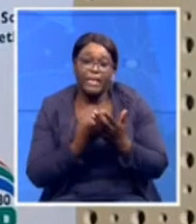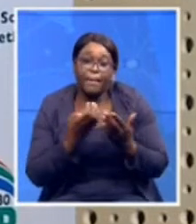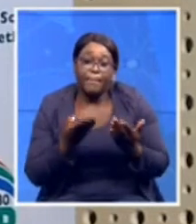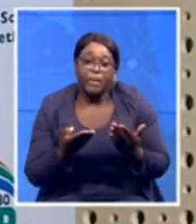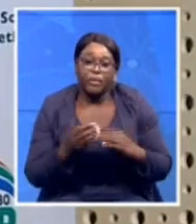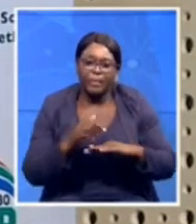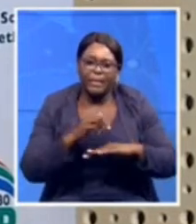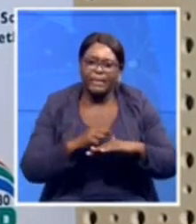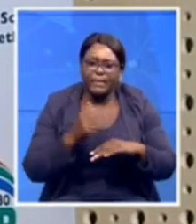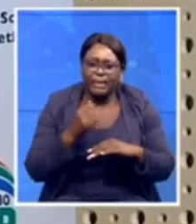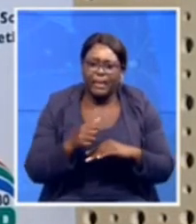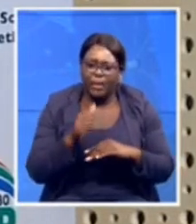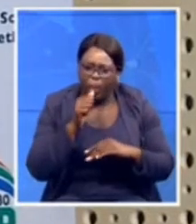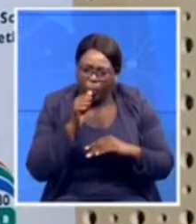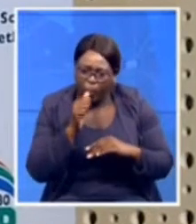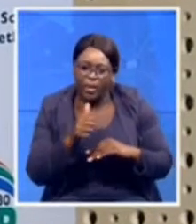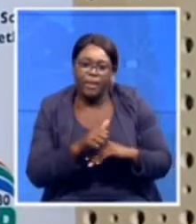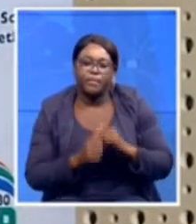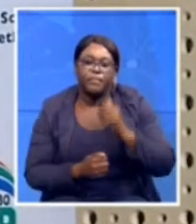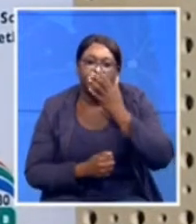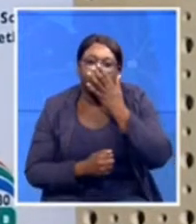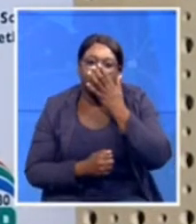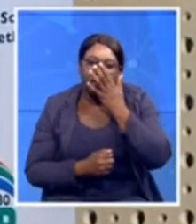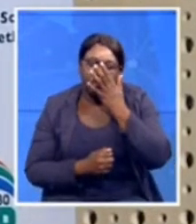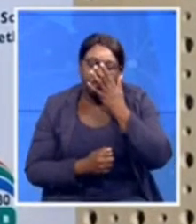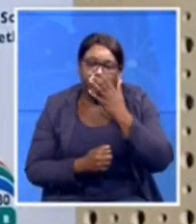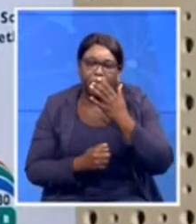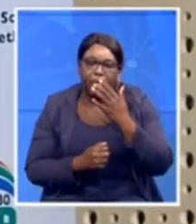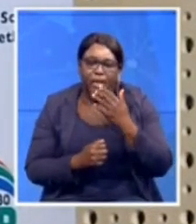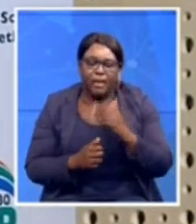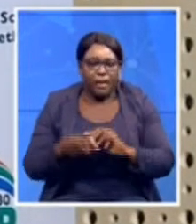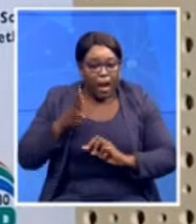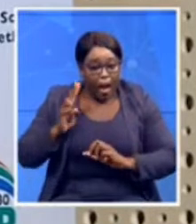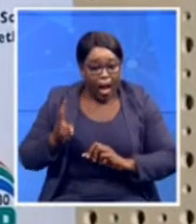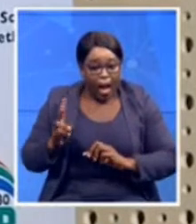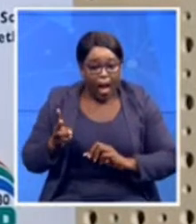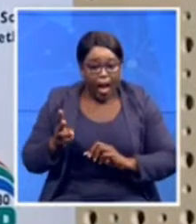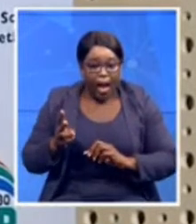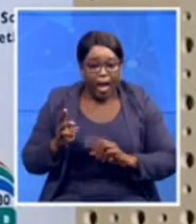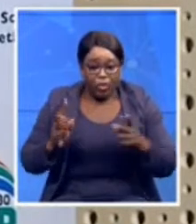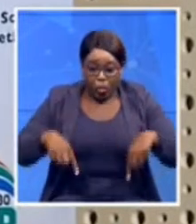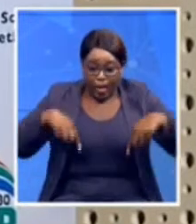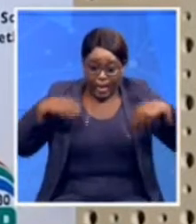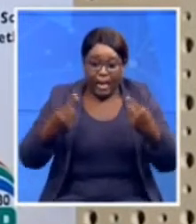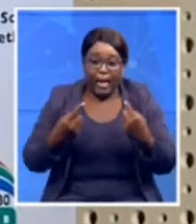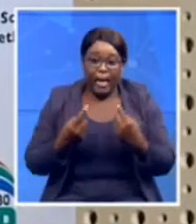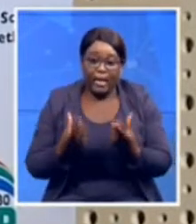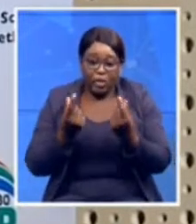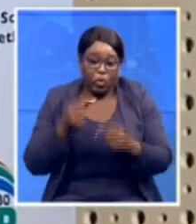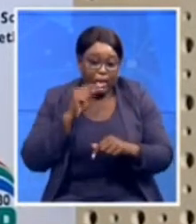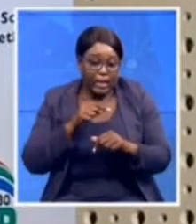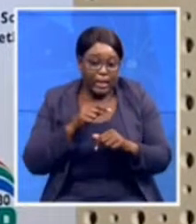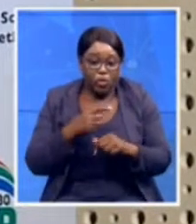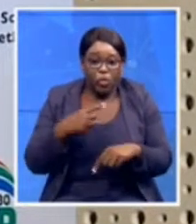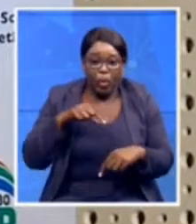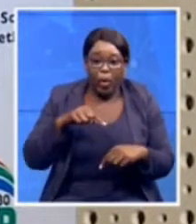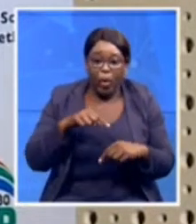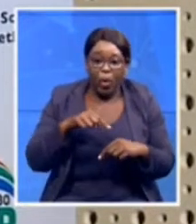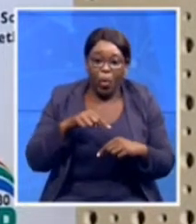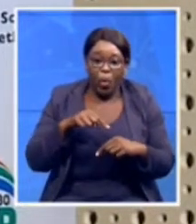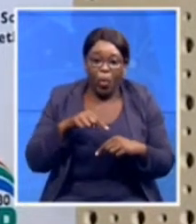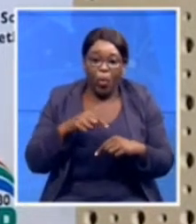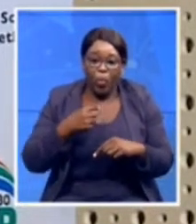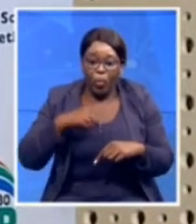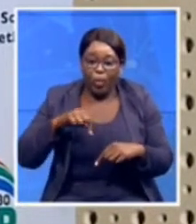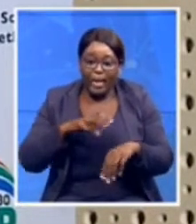to do. And again, because we can't do this on our own, we need the support and collaborations with other regulators, both